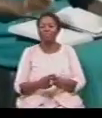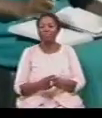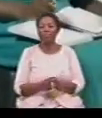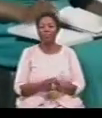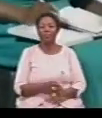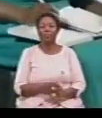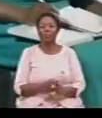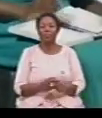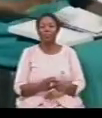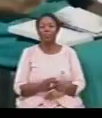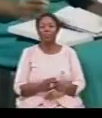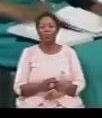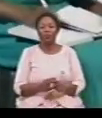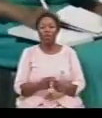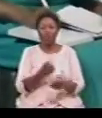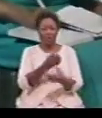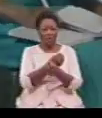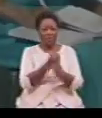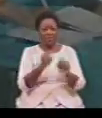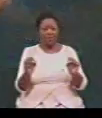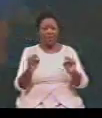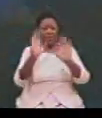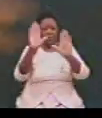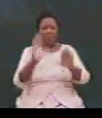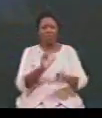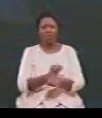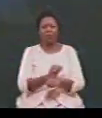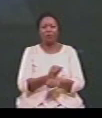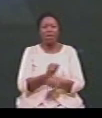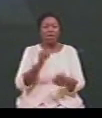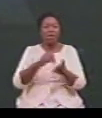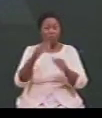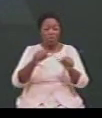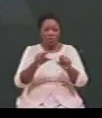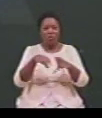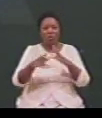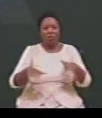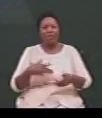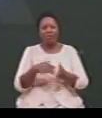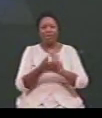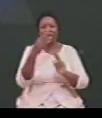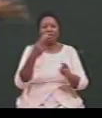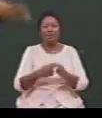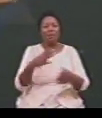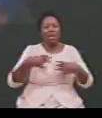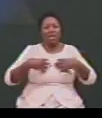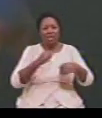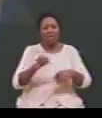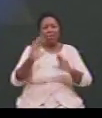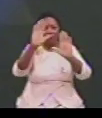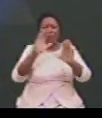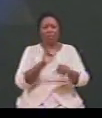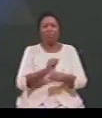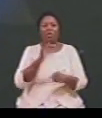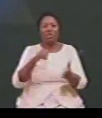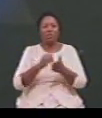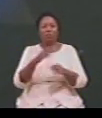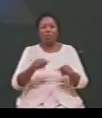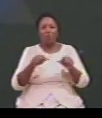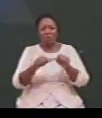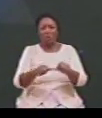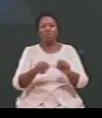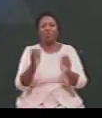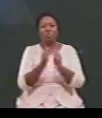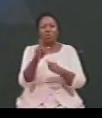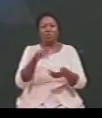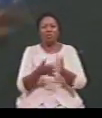Amen. Salvation, miracle, it will go along with you. Healing, miracle, it will go forth